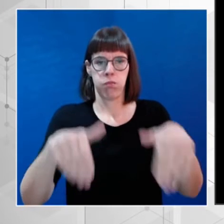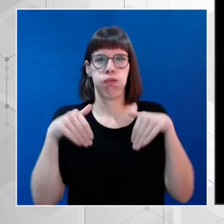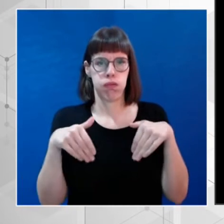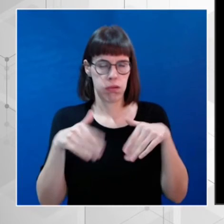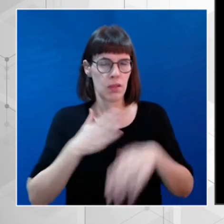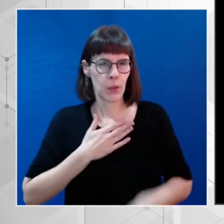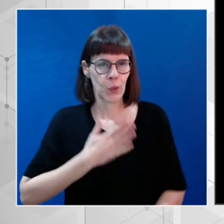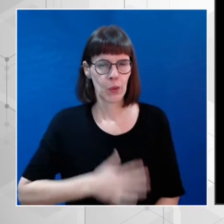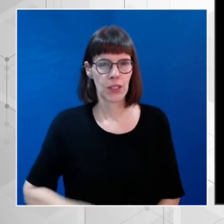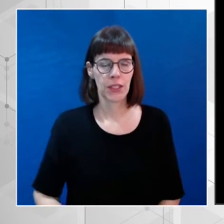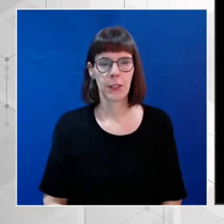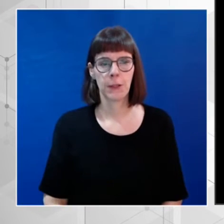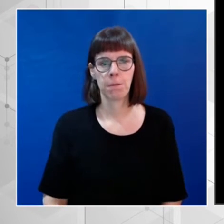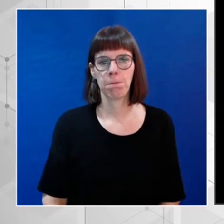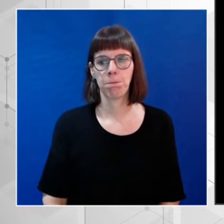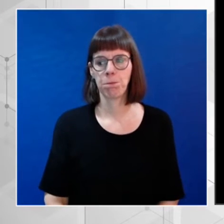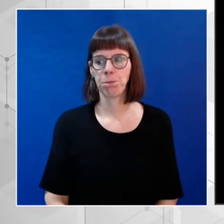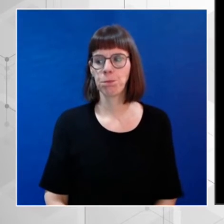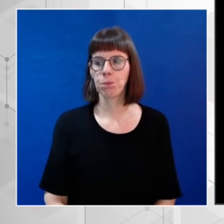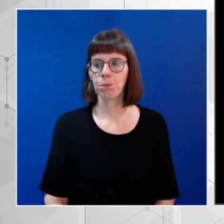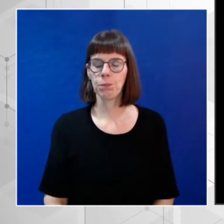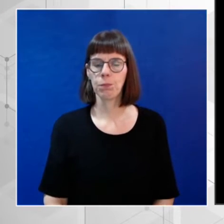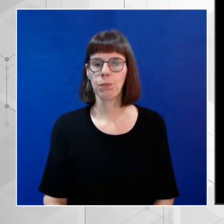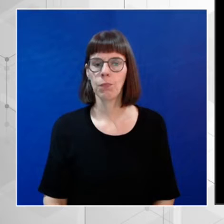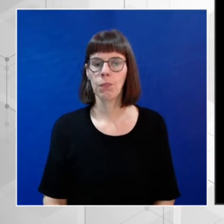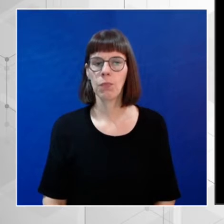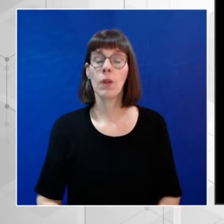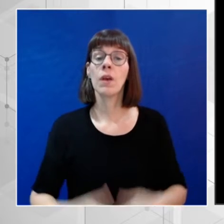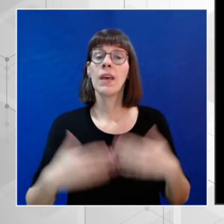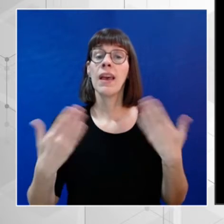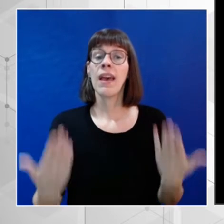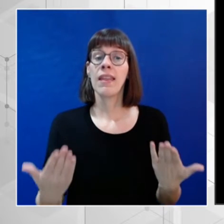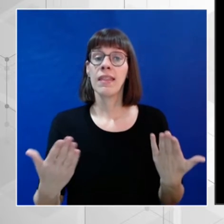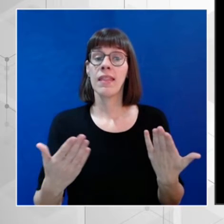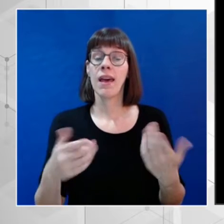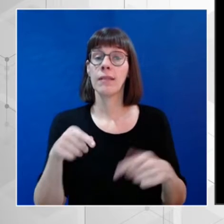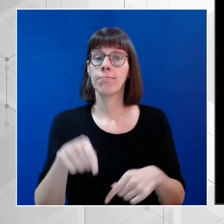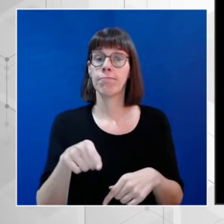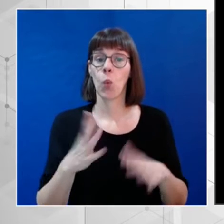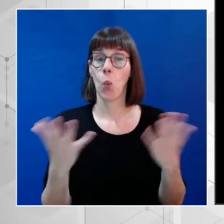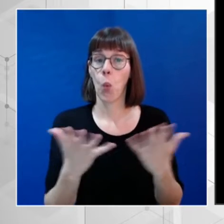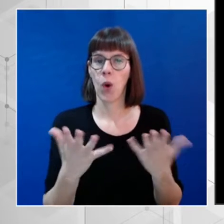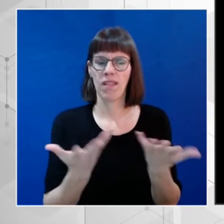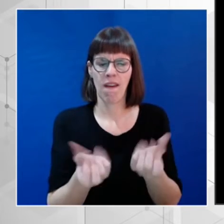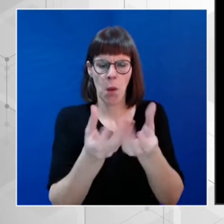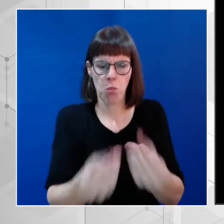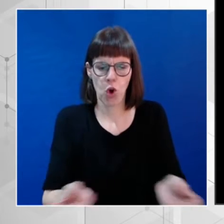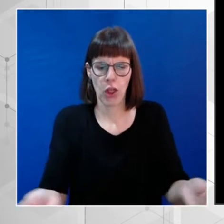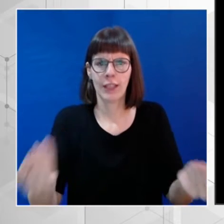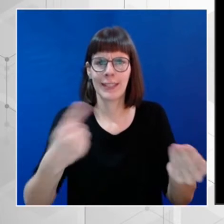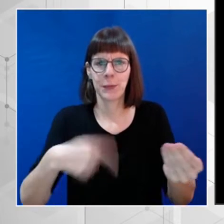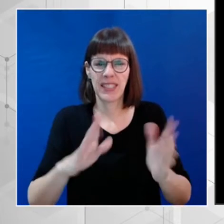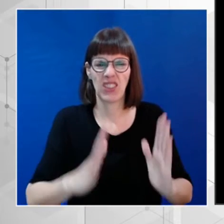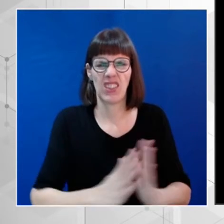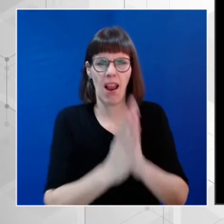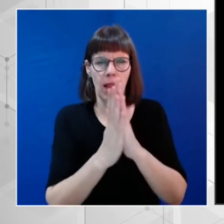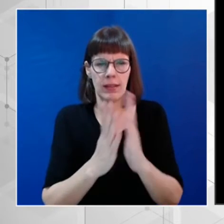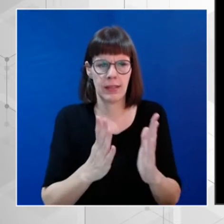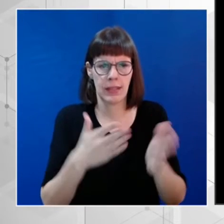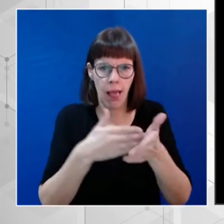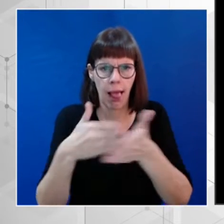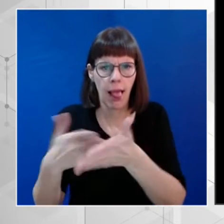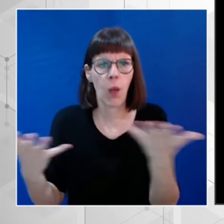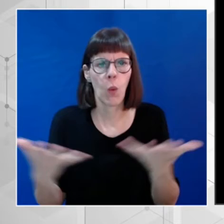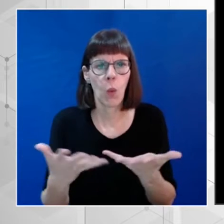what are some product-specific challenges that we face? For example, we can get information and